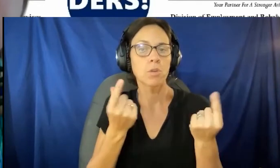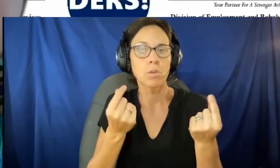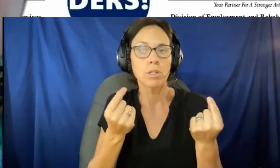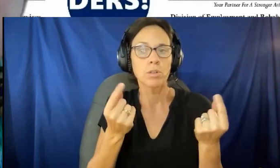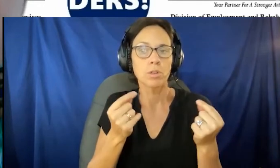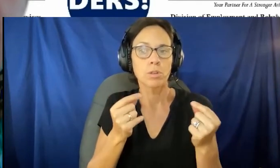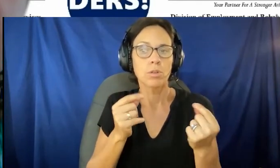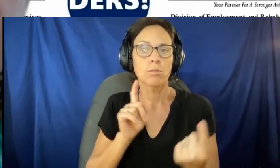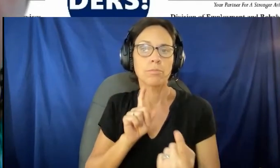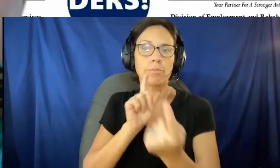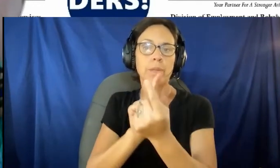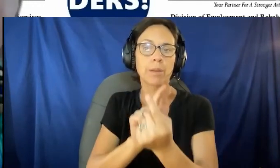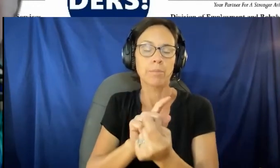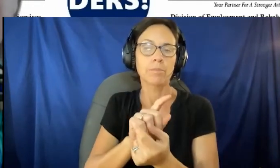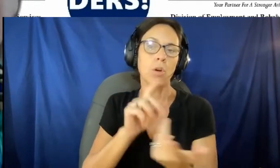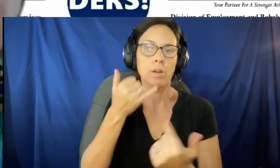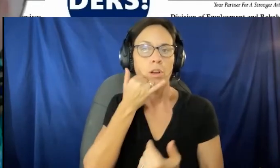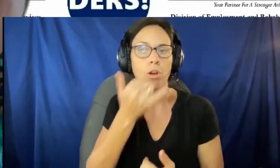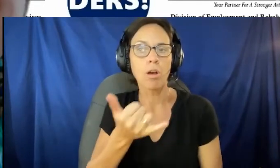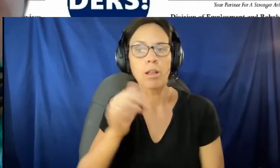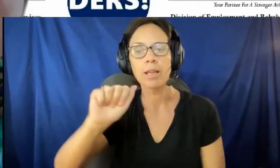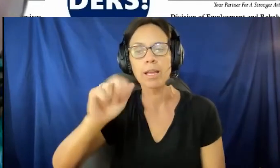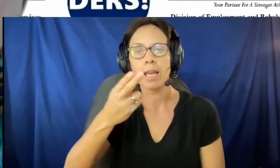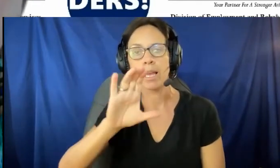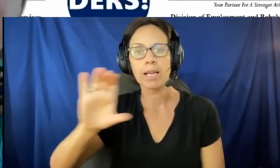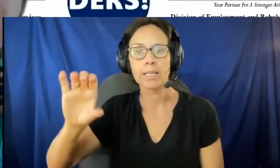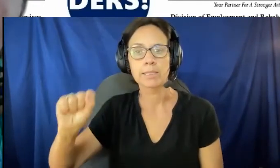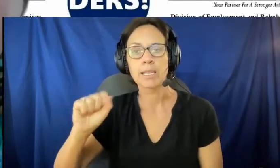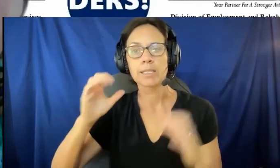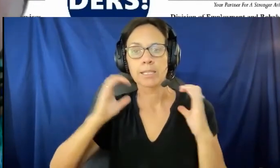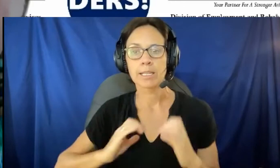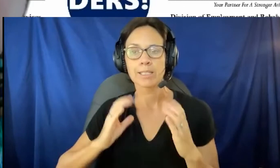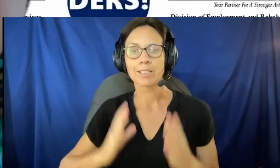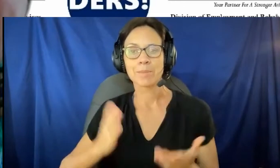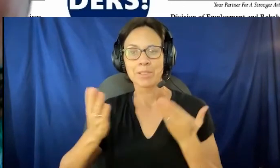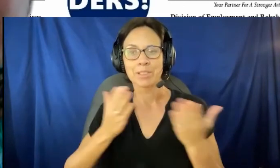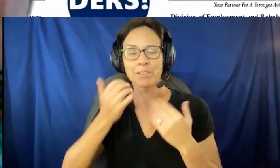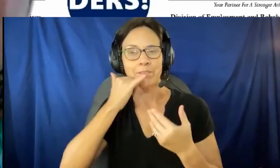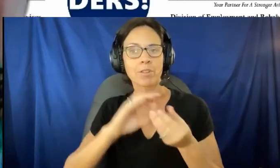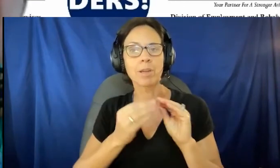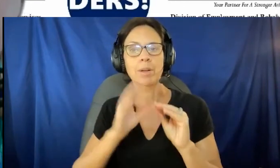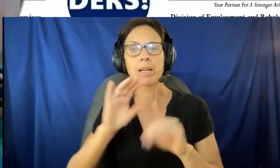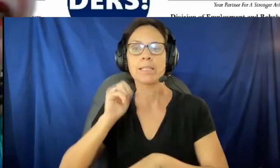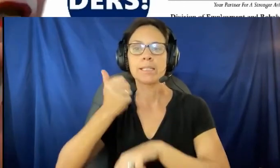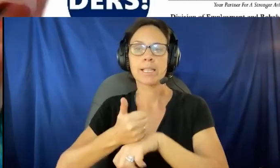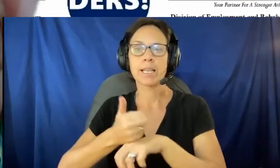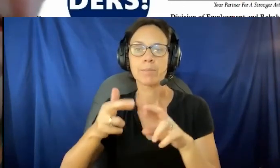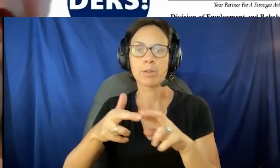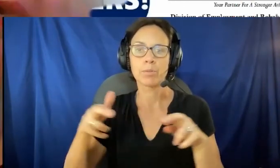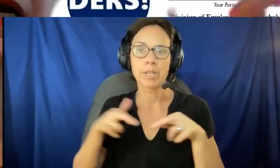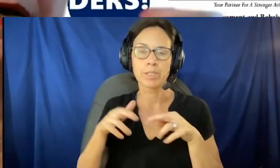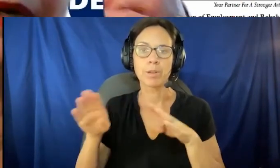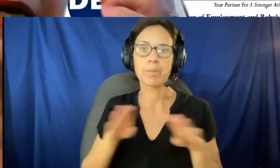Access customer service number and get set up with a regional behavioral health authority